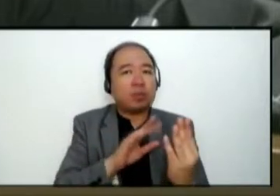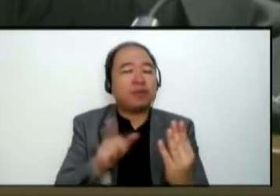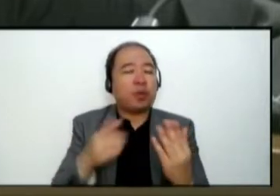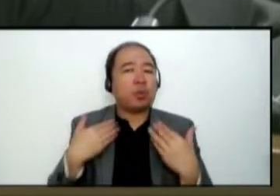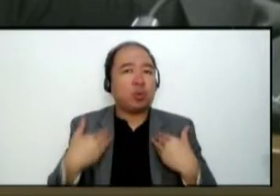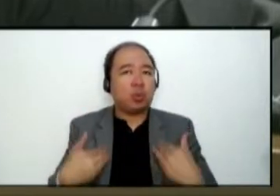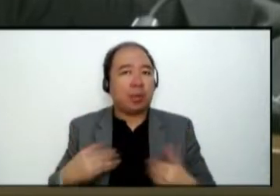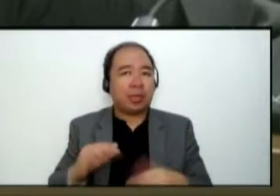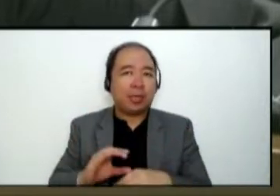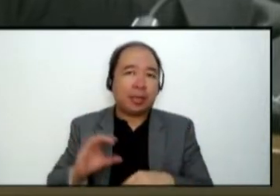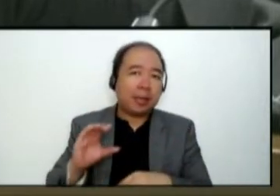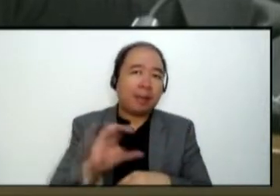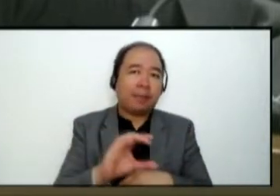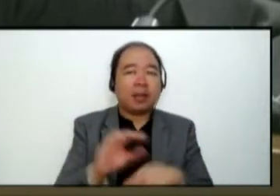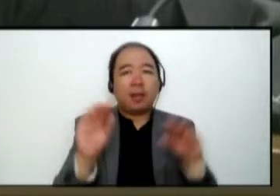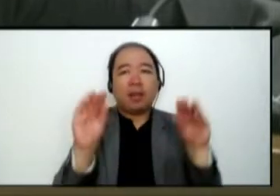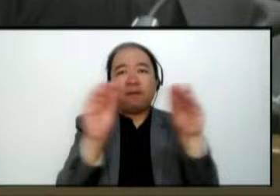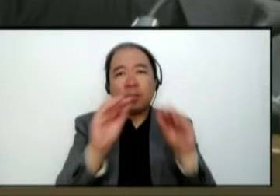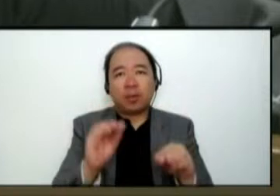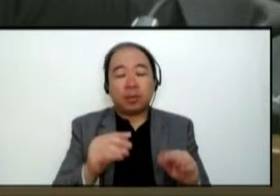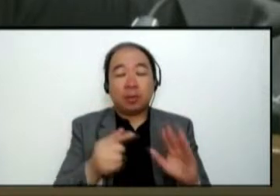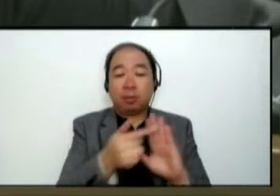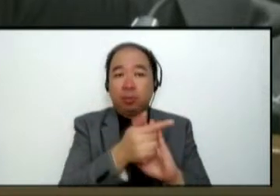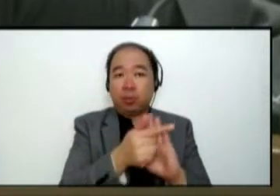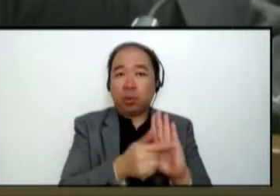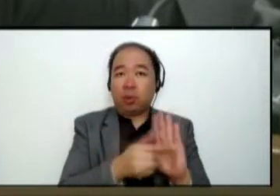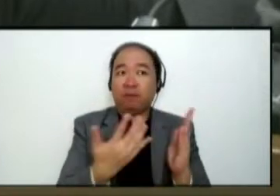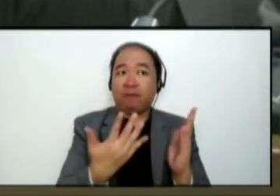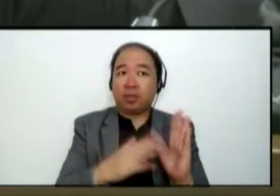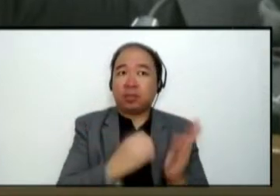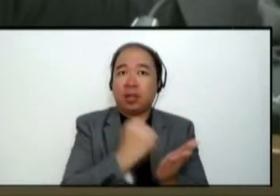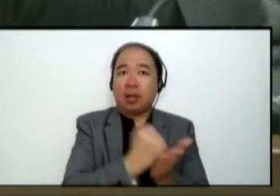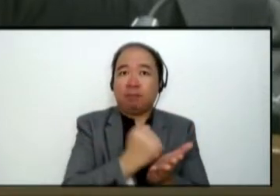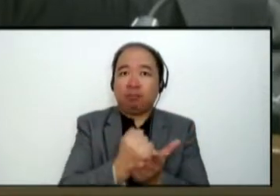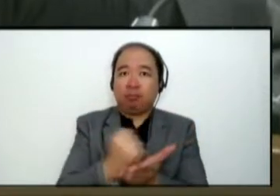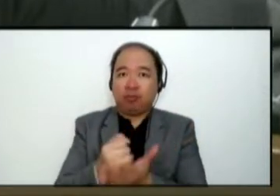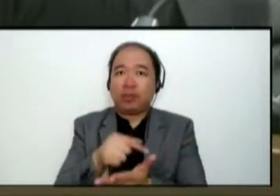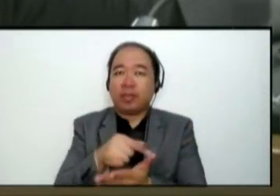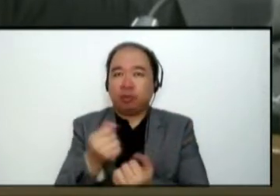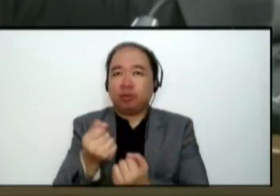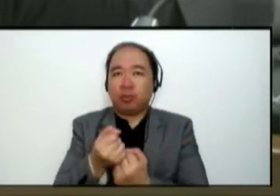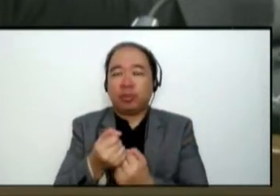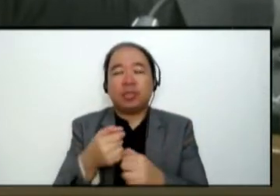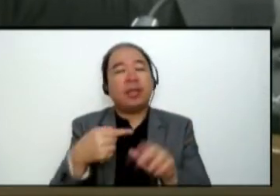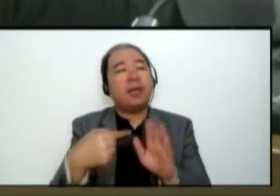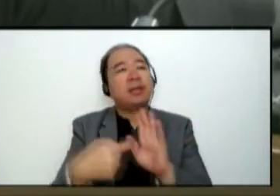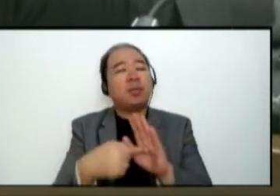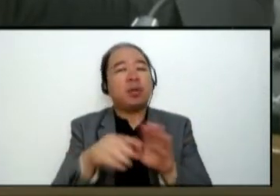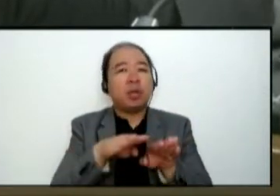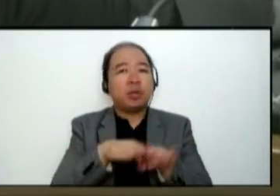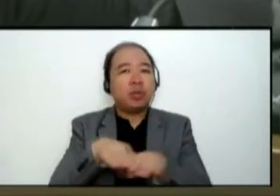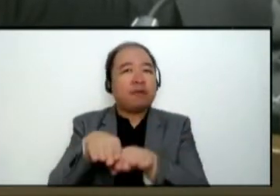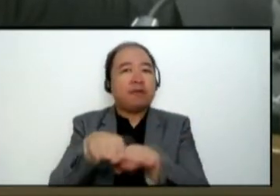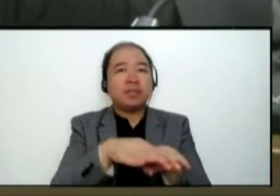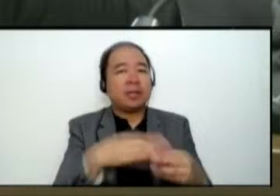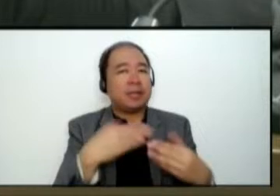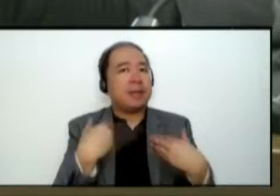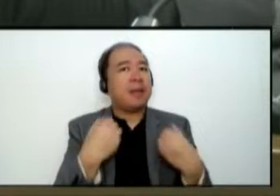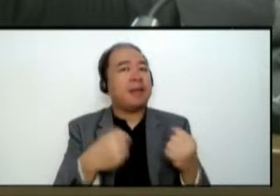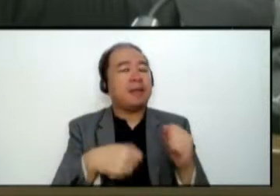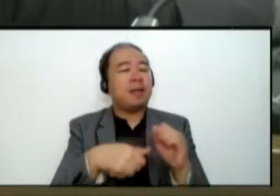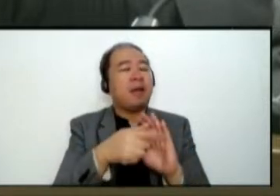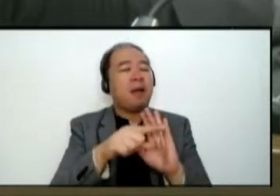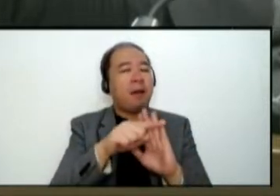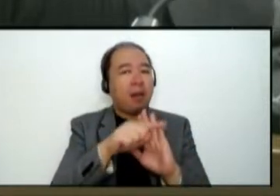Laws have also been enacted to support this. For example, our Universal Health Care Act guarantees 100% coverage